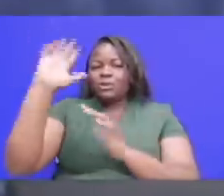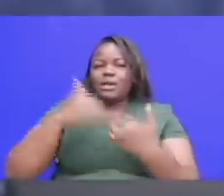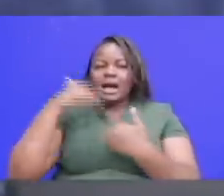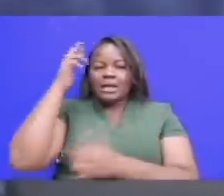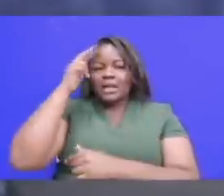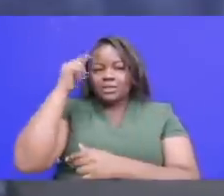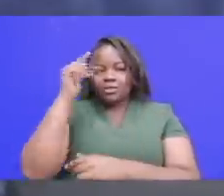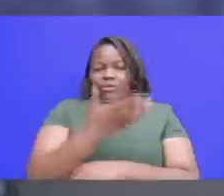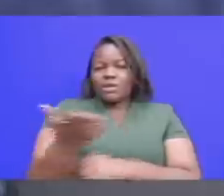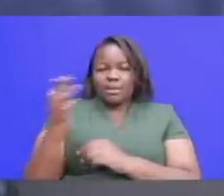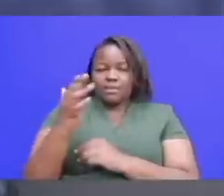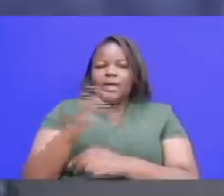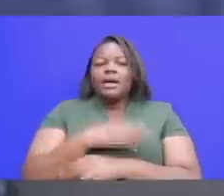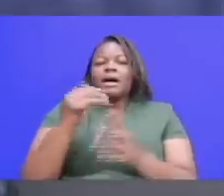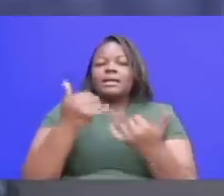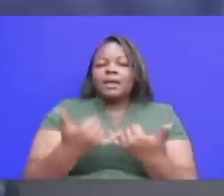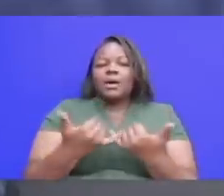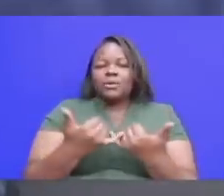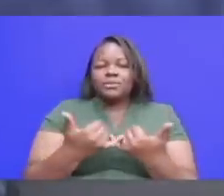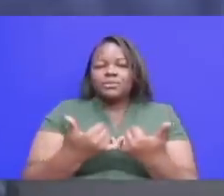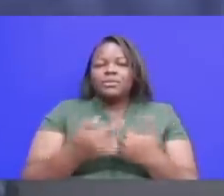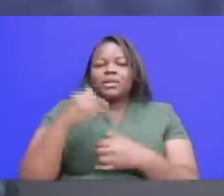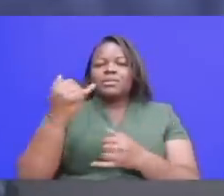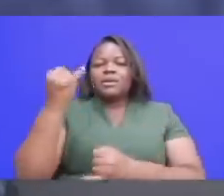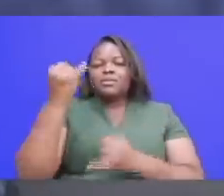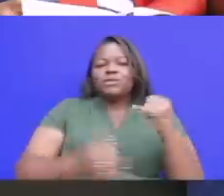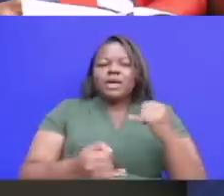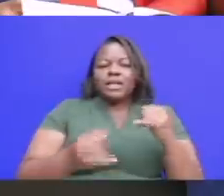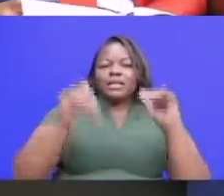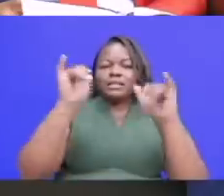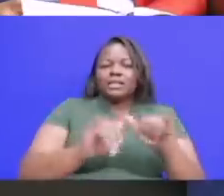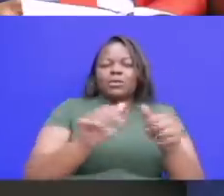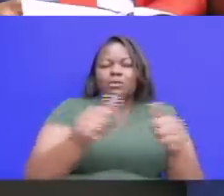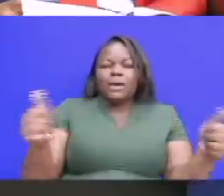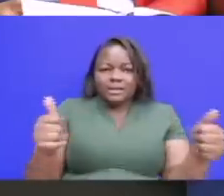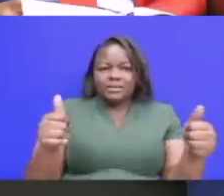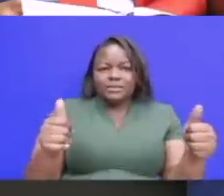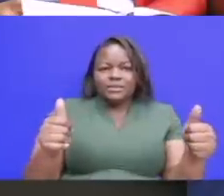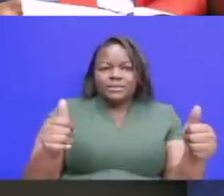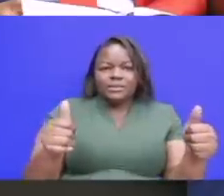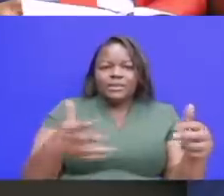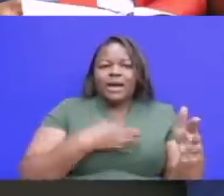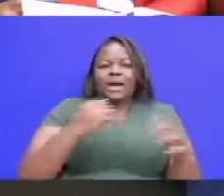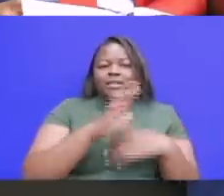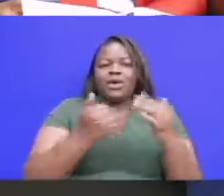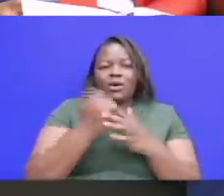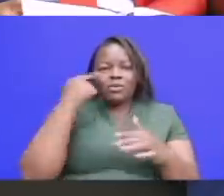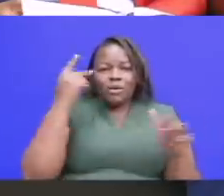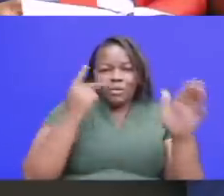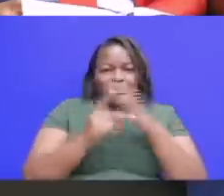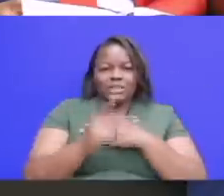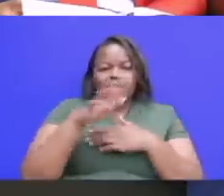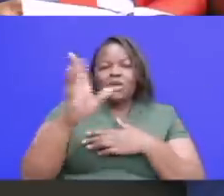for them. At least now they are finally settled. Fulfillment of that prophecy. Your